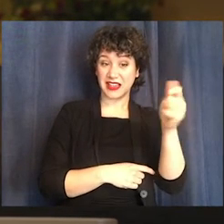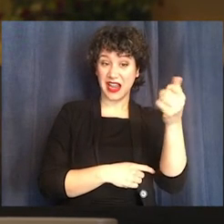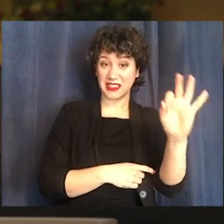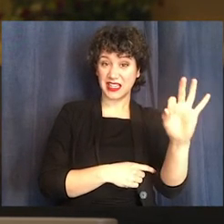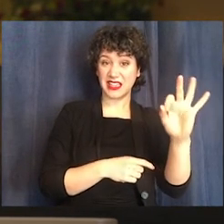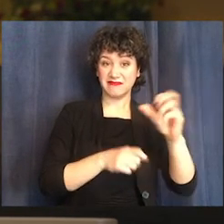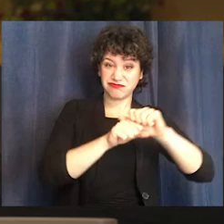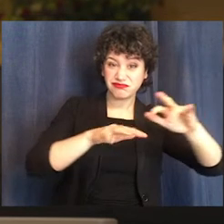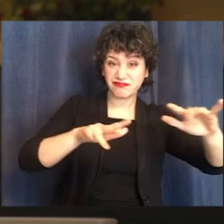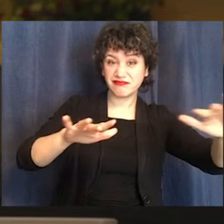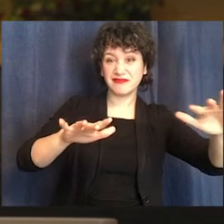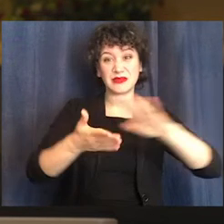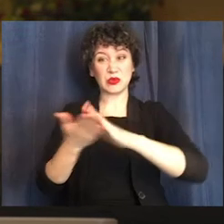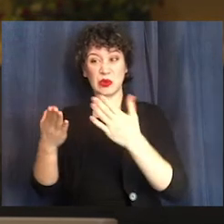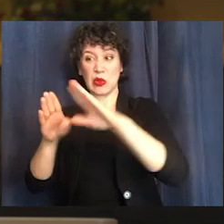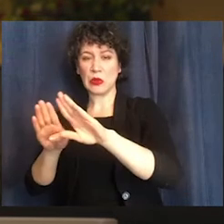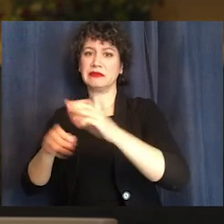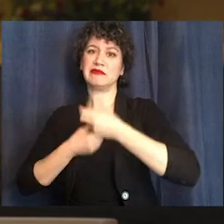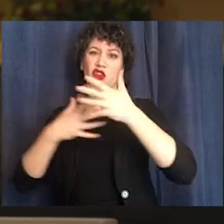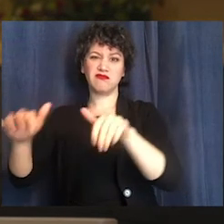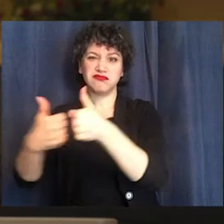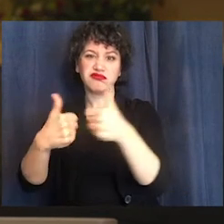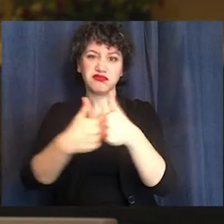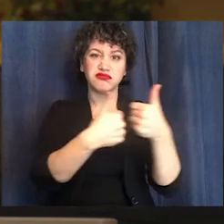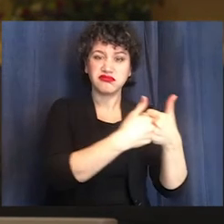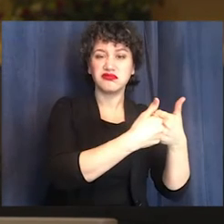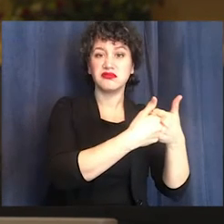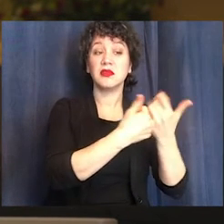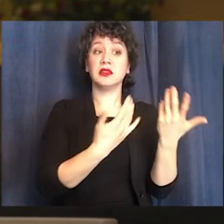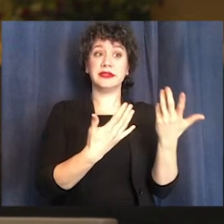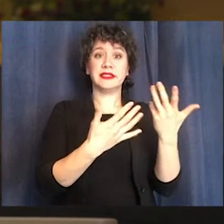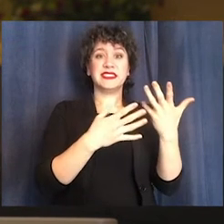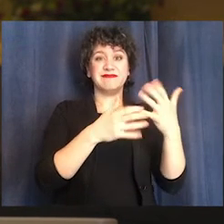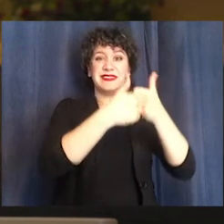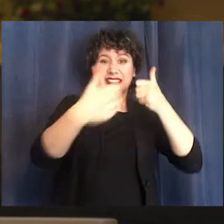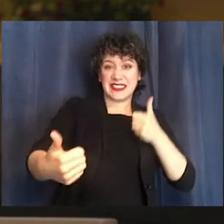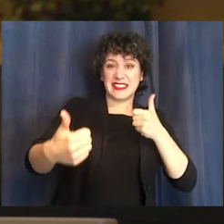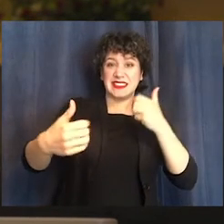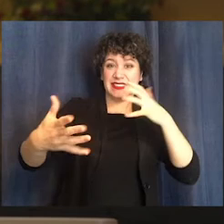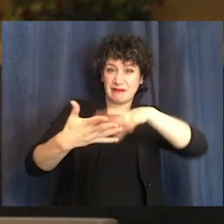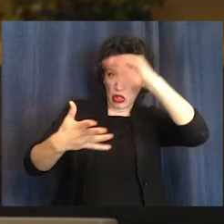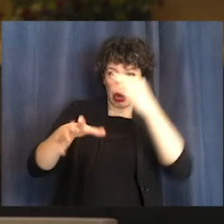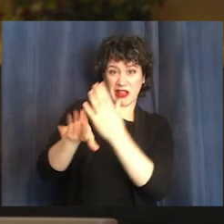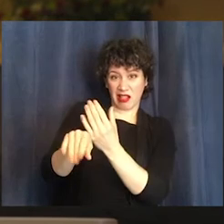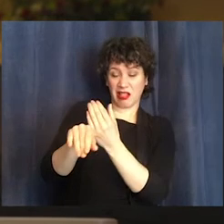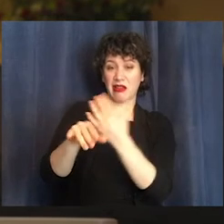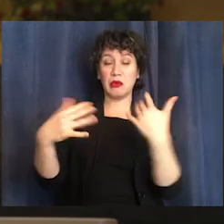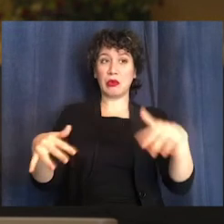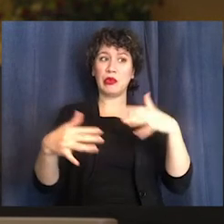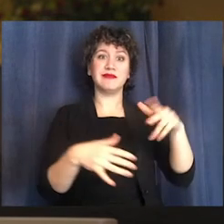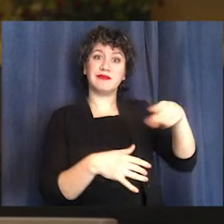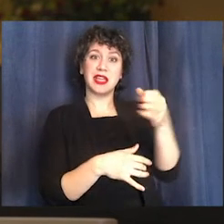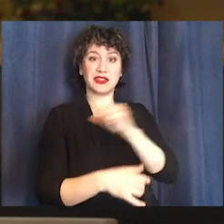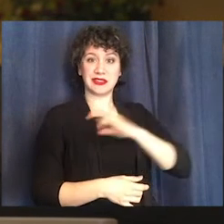with many challenges. From the beginning of this transition to distance learning, Palmer High's staff has been nothing short of amazing.